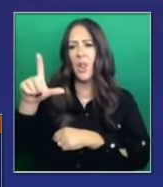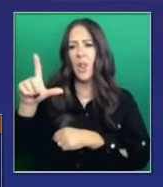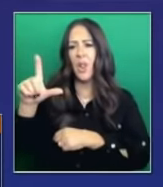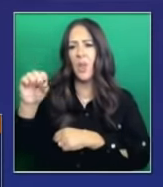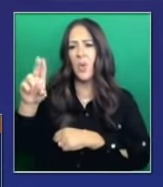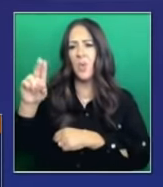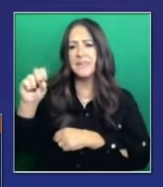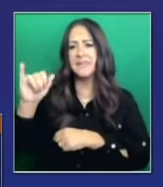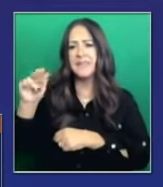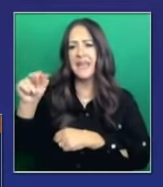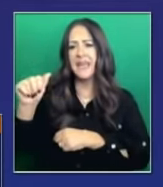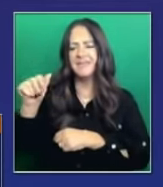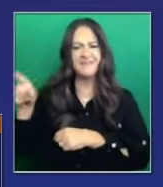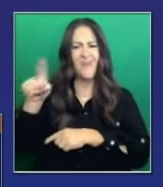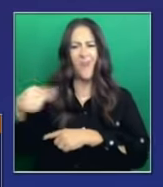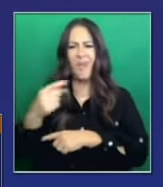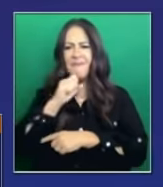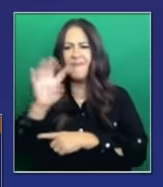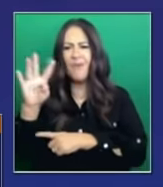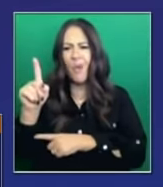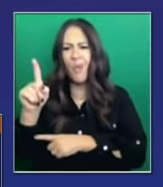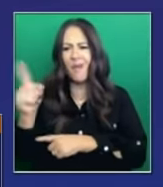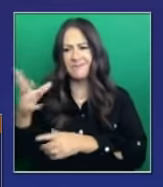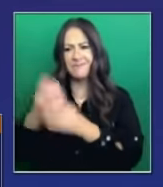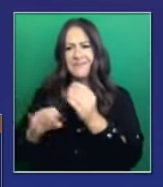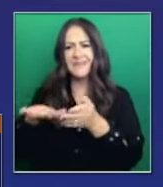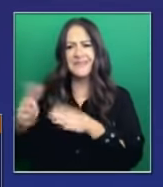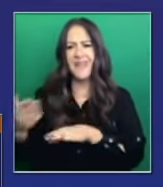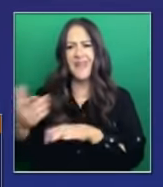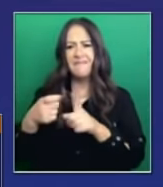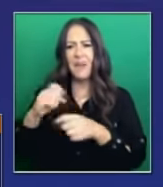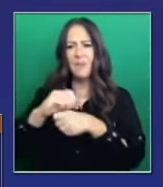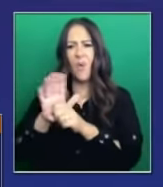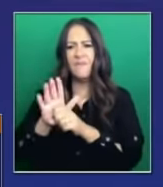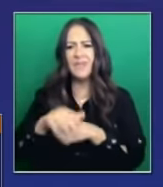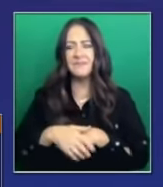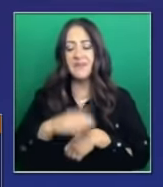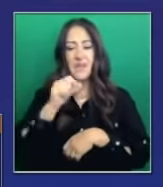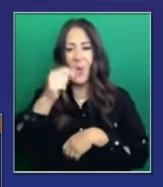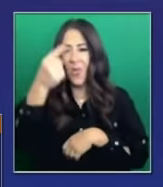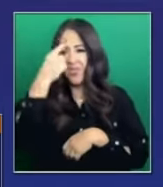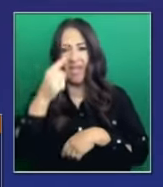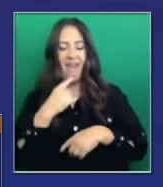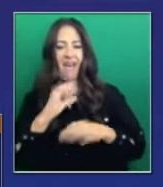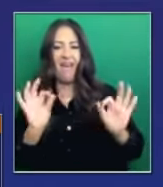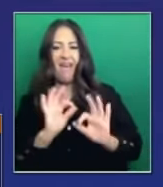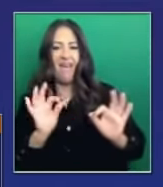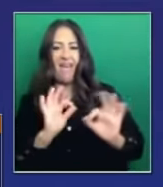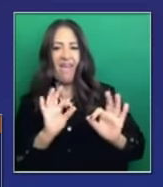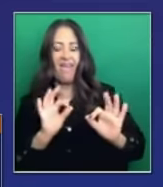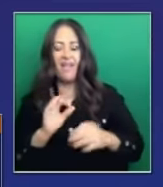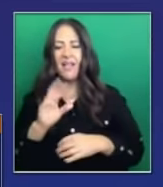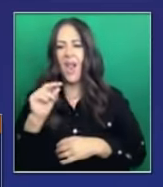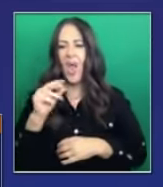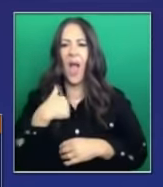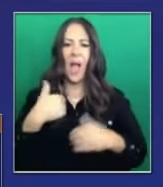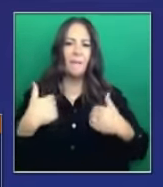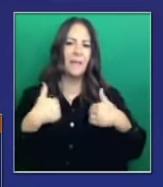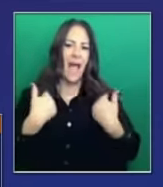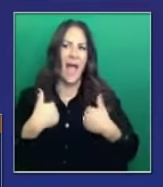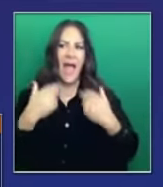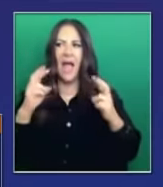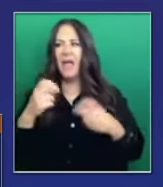Please don't just assume or think or believe naively that this is just something that won't impact you because you're younger. It's just about older people. It's